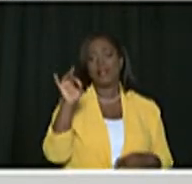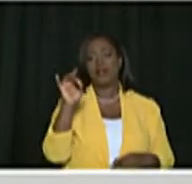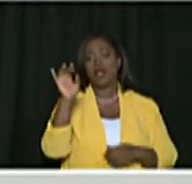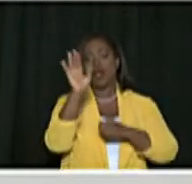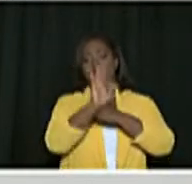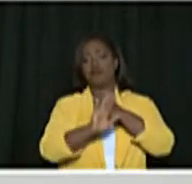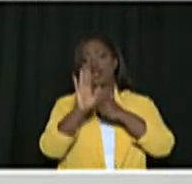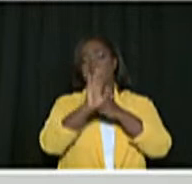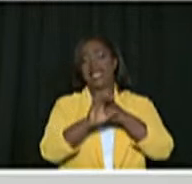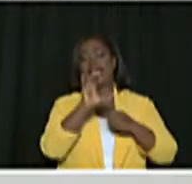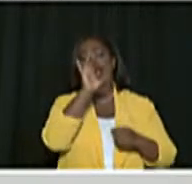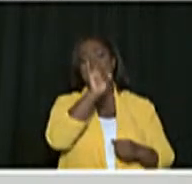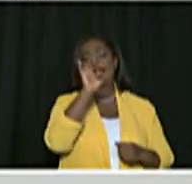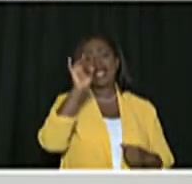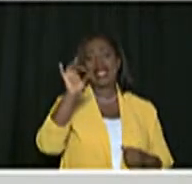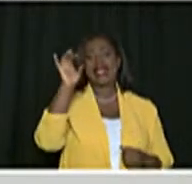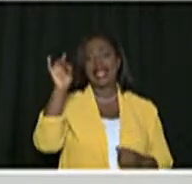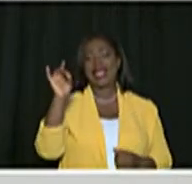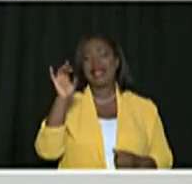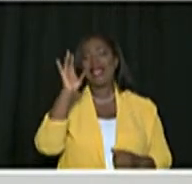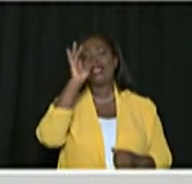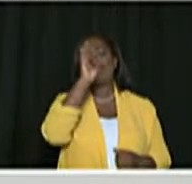888-PROTECT. That's